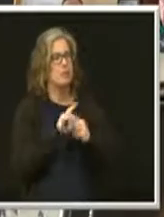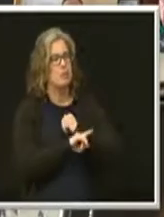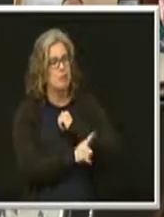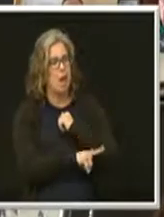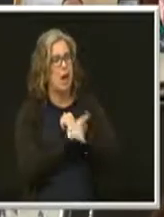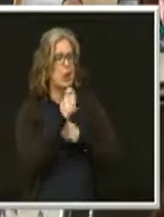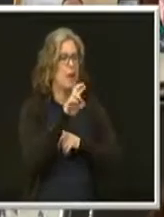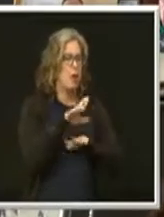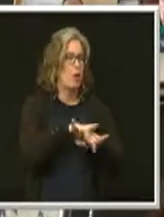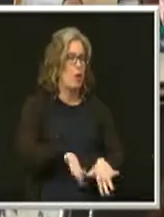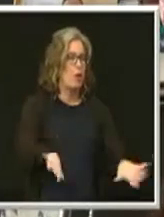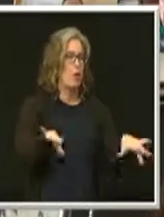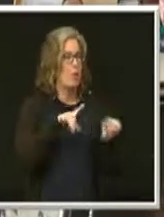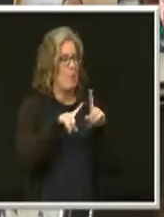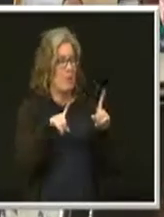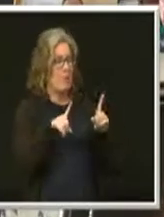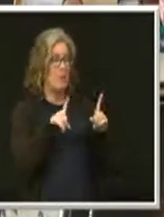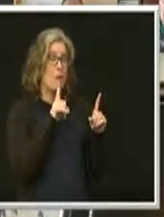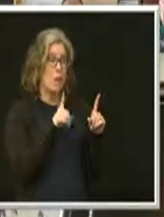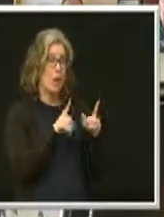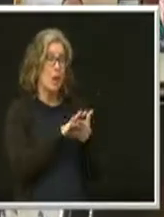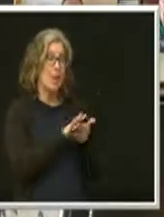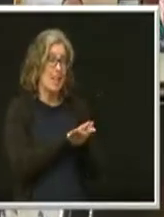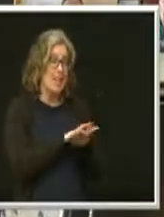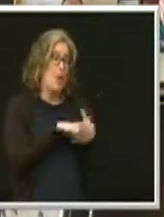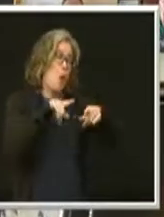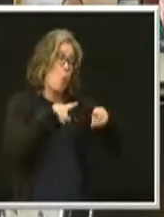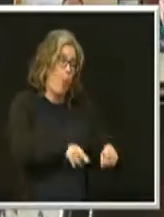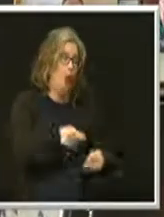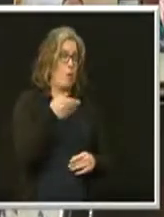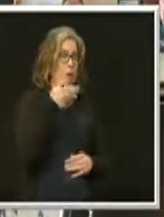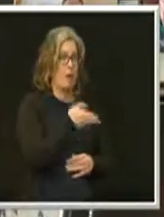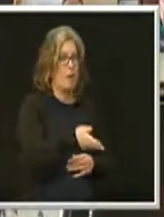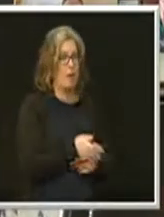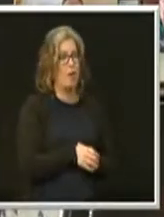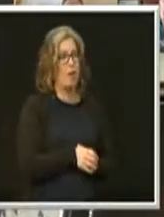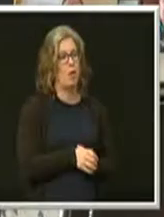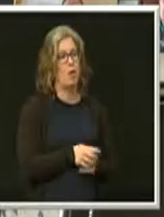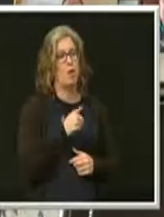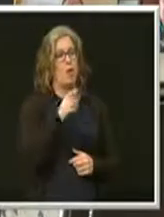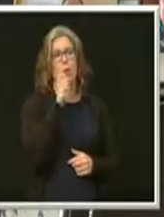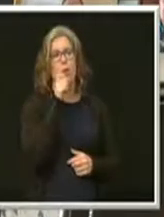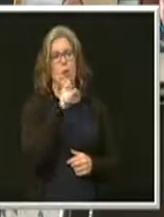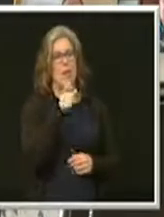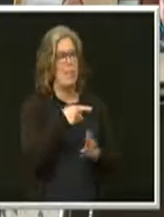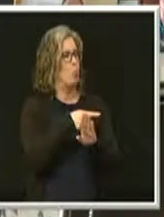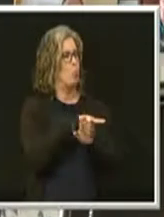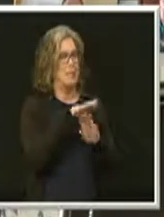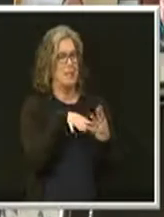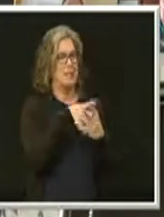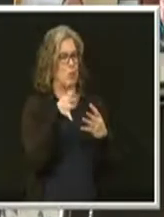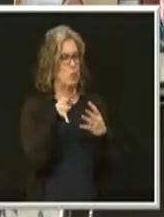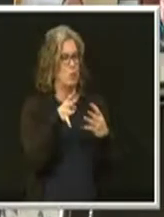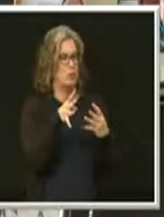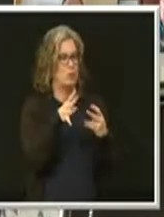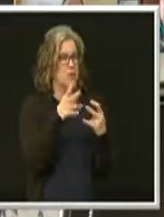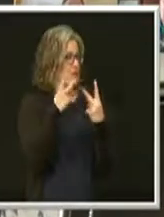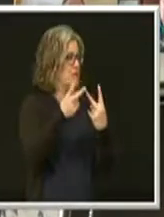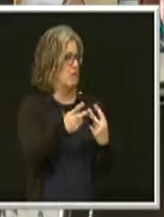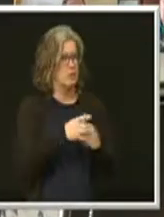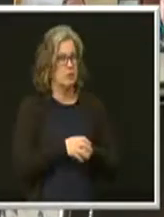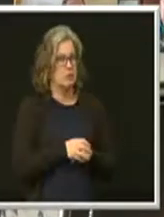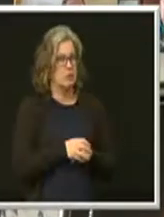litter. But they were cleaning while we were there. We didn't pre-schedule the